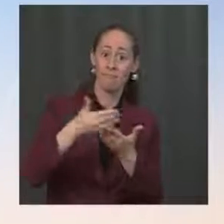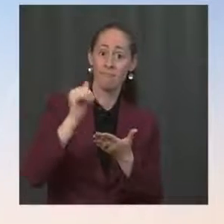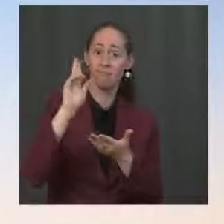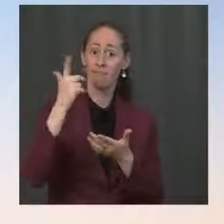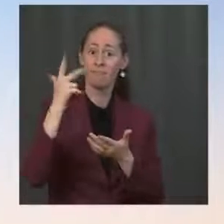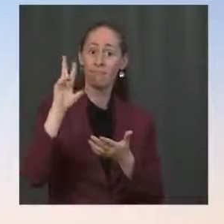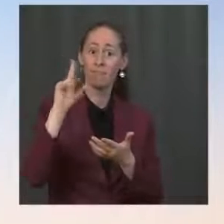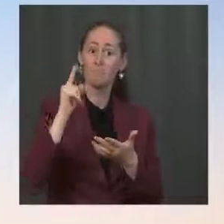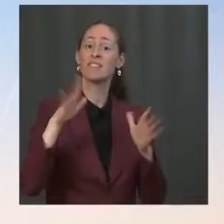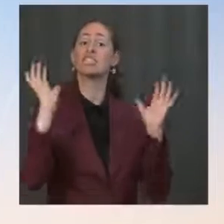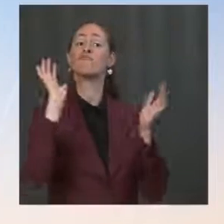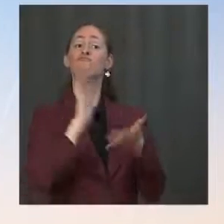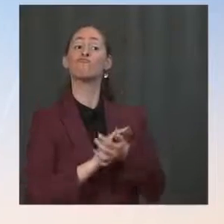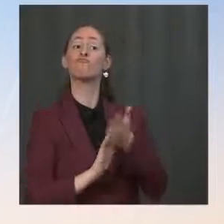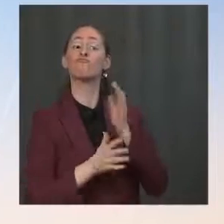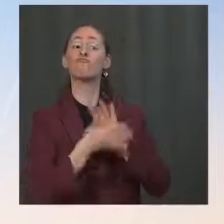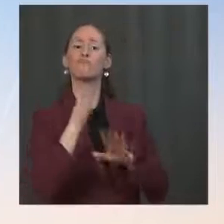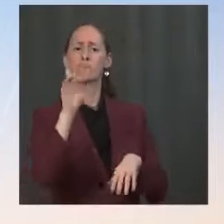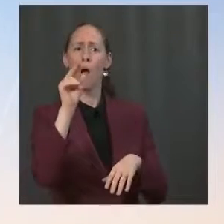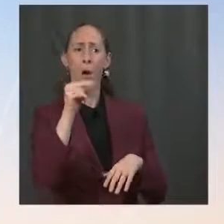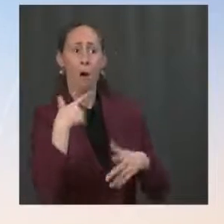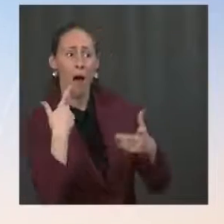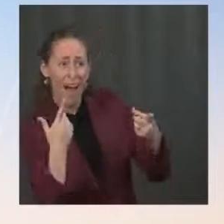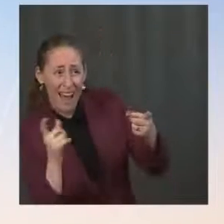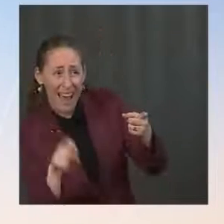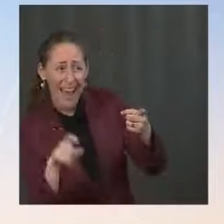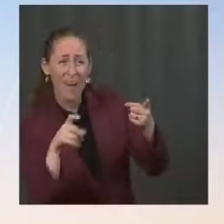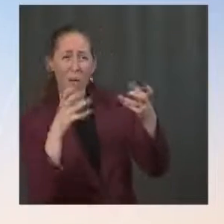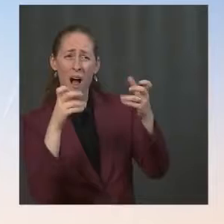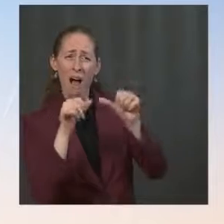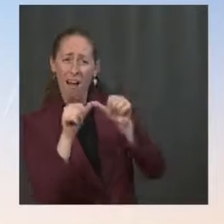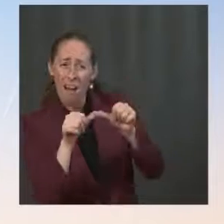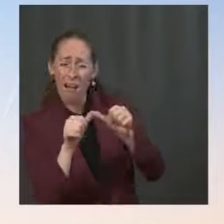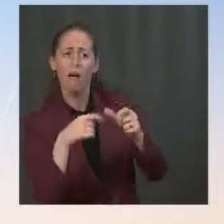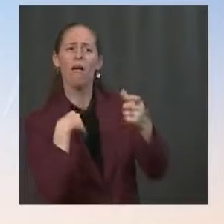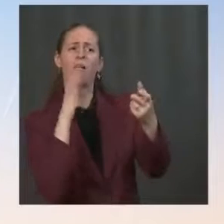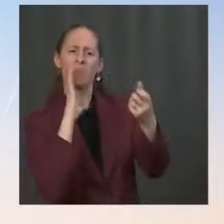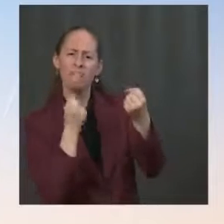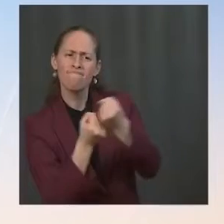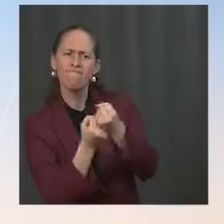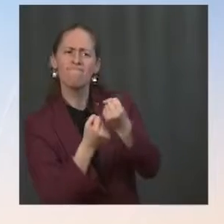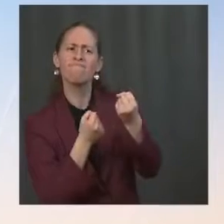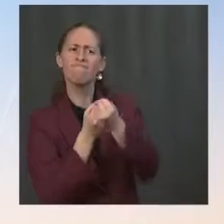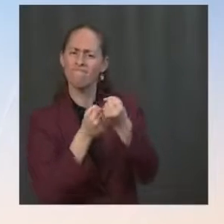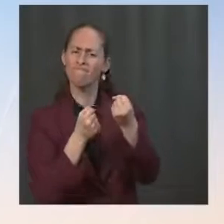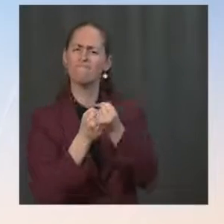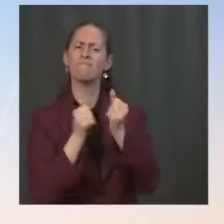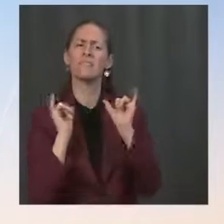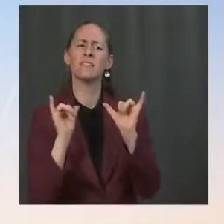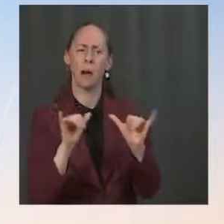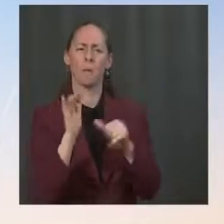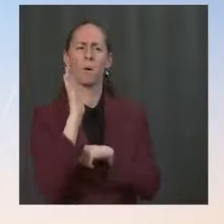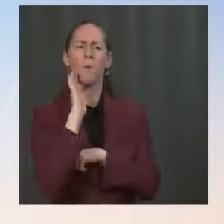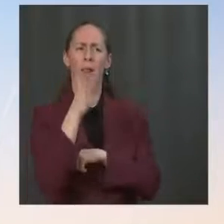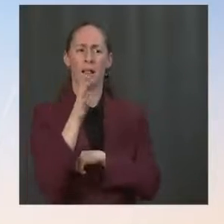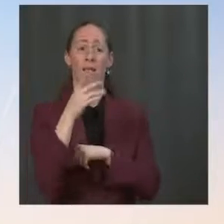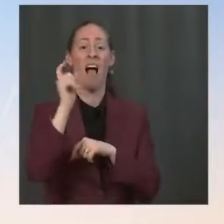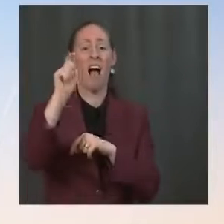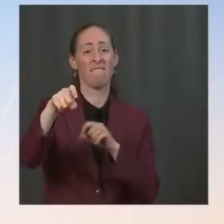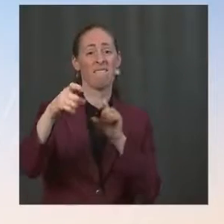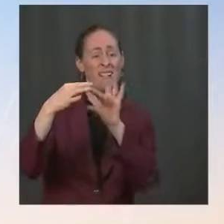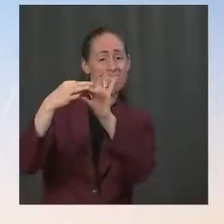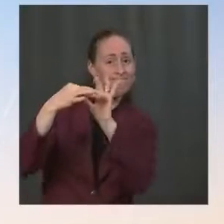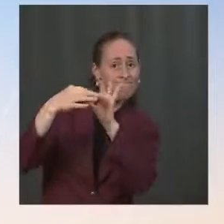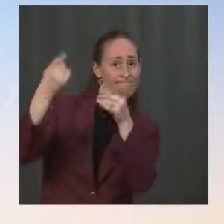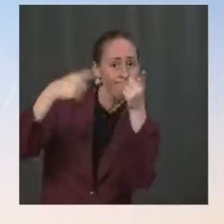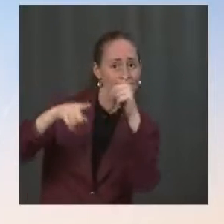citizen who wants to leave out before the 31st. We will need to continue to coordinate with the